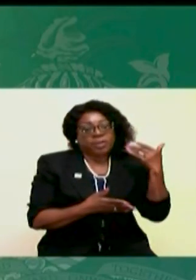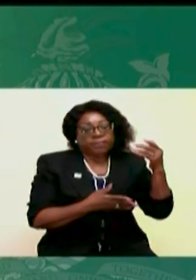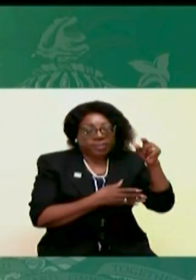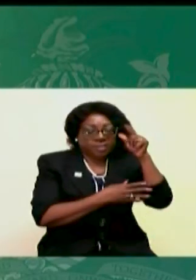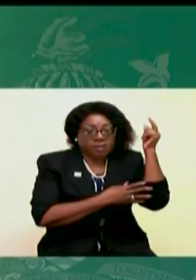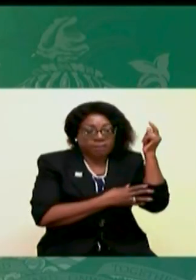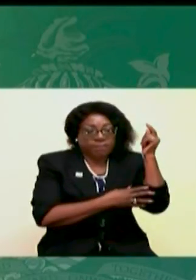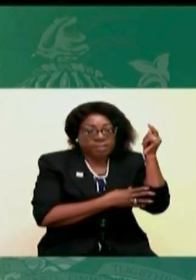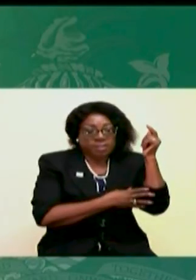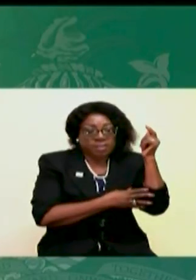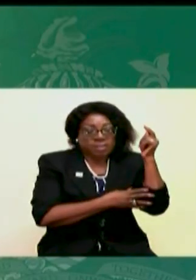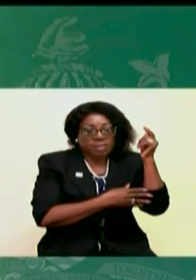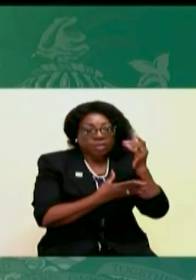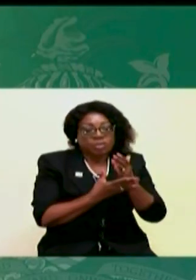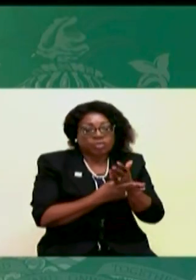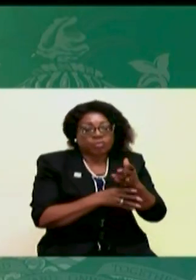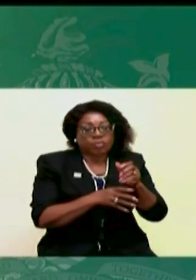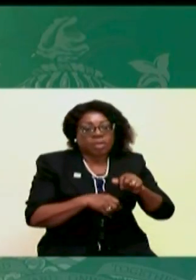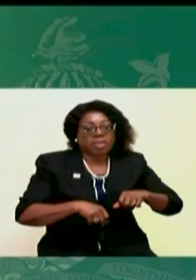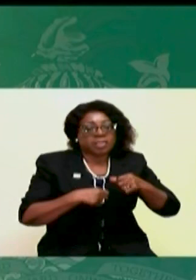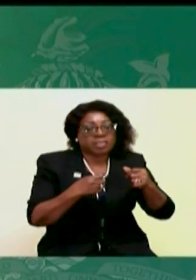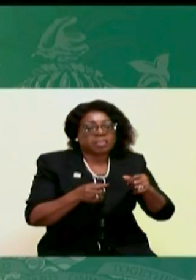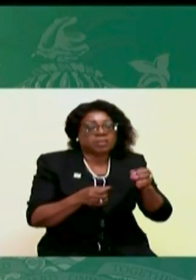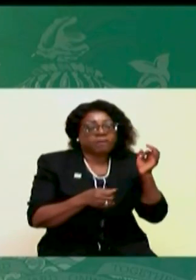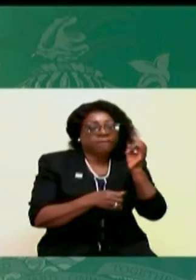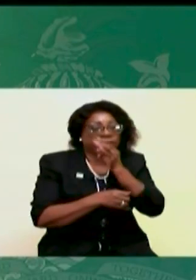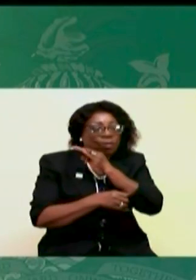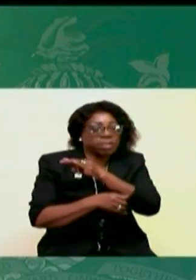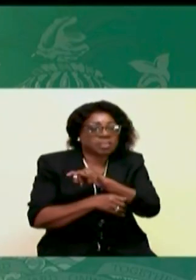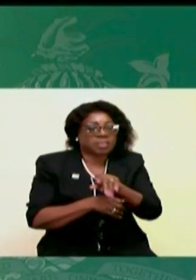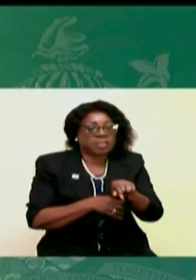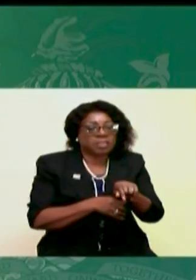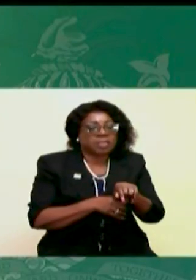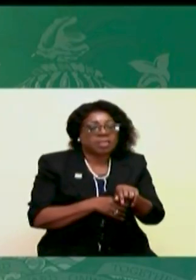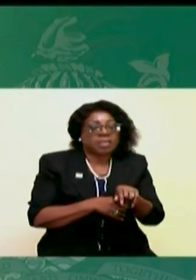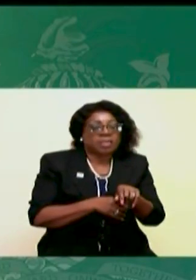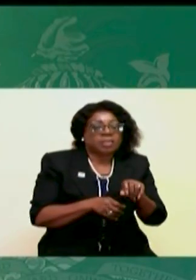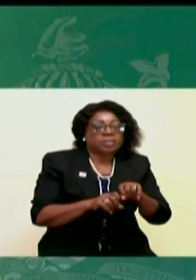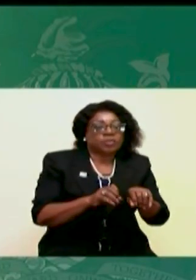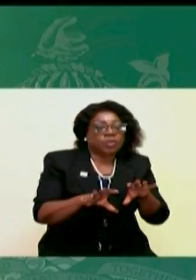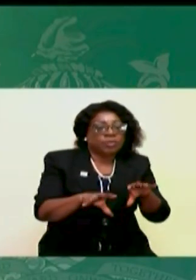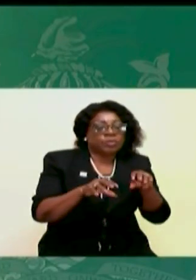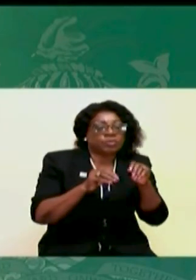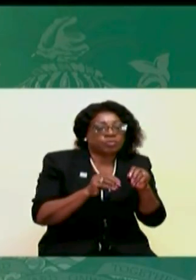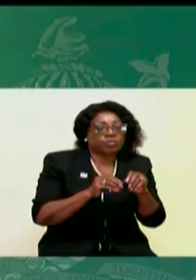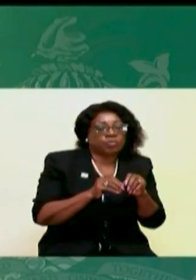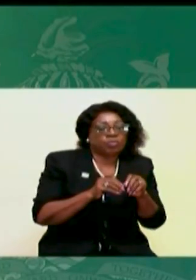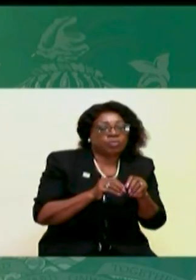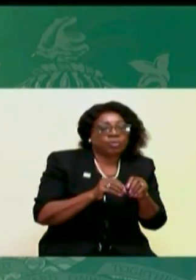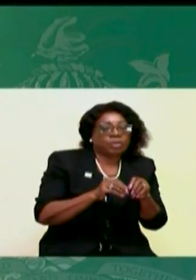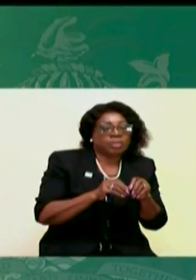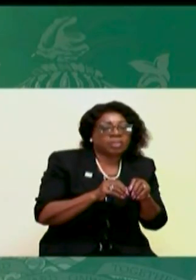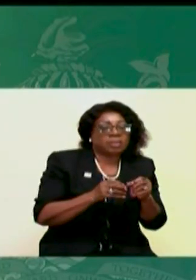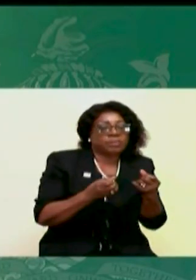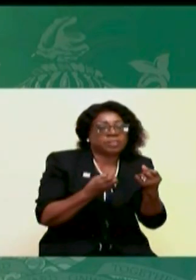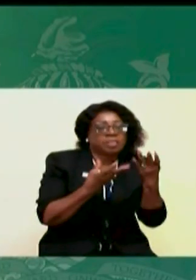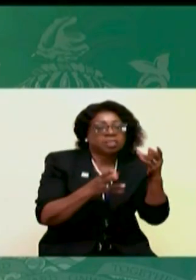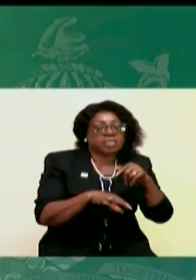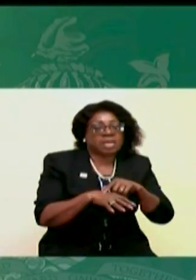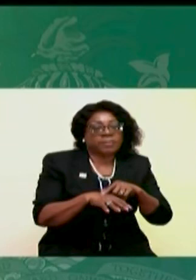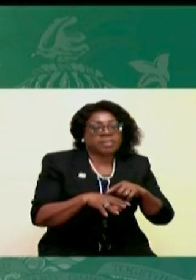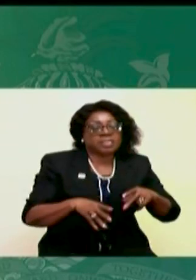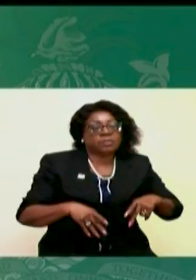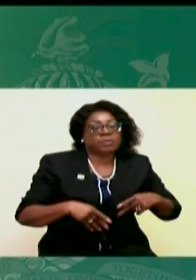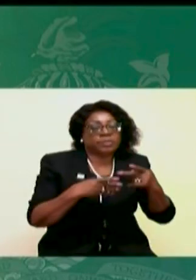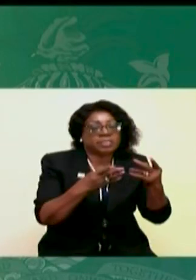administration threw accusations of falsehood at the member, so he withdrew until such time as he could present